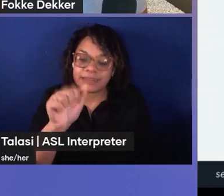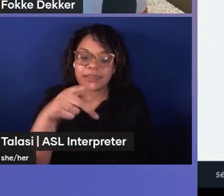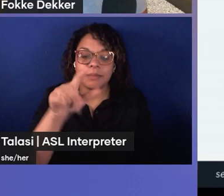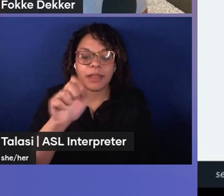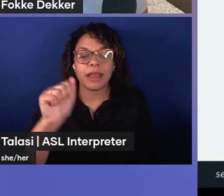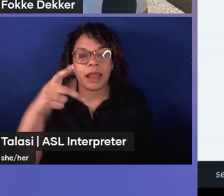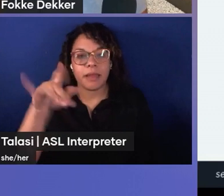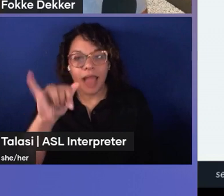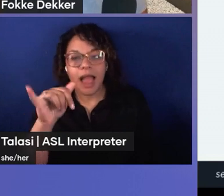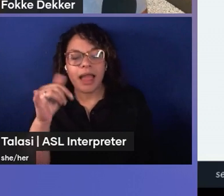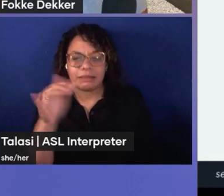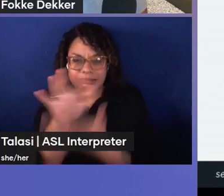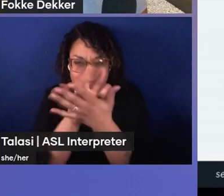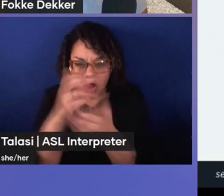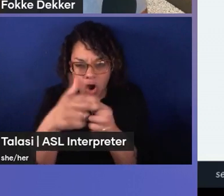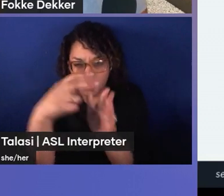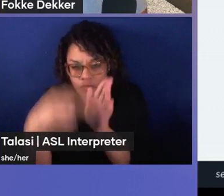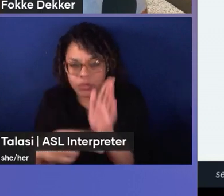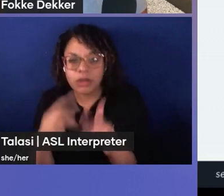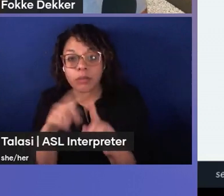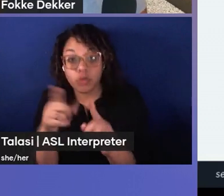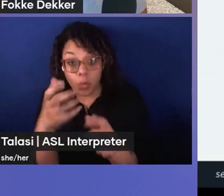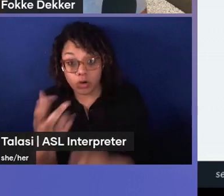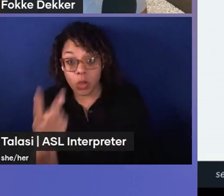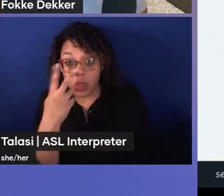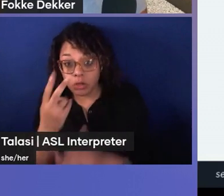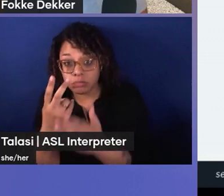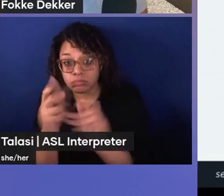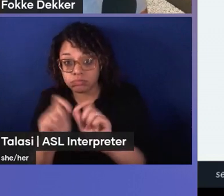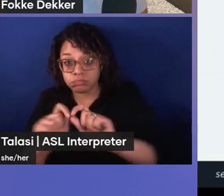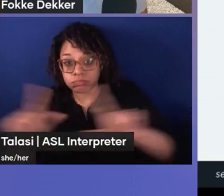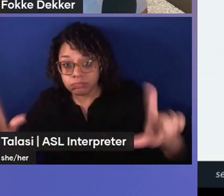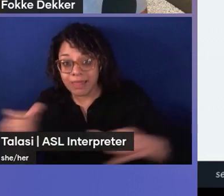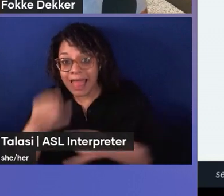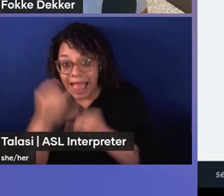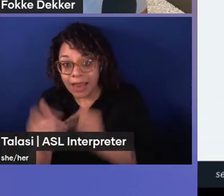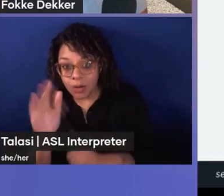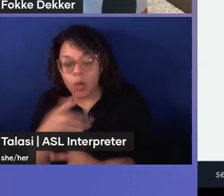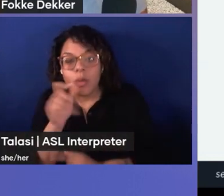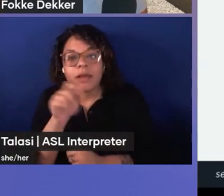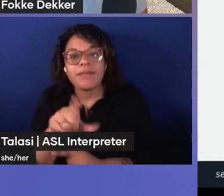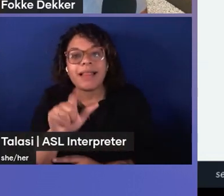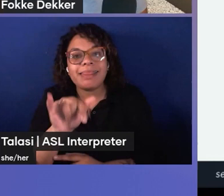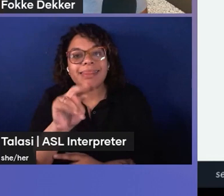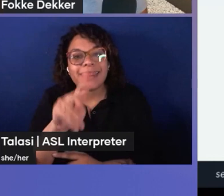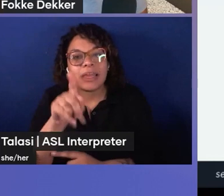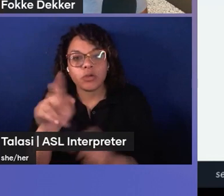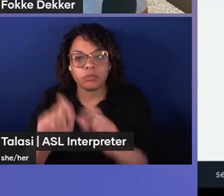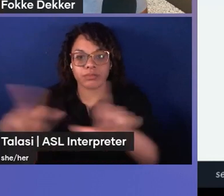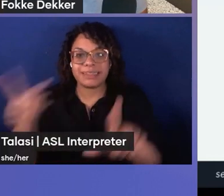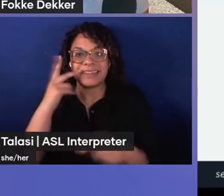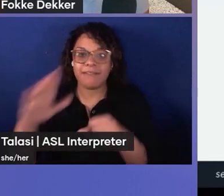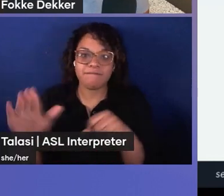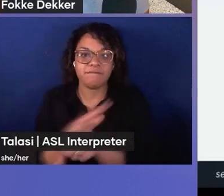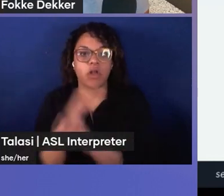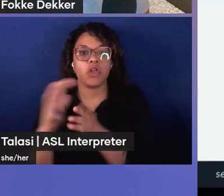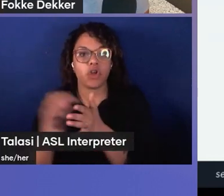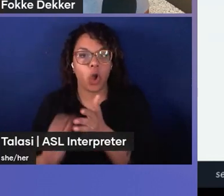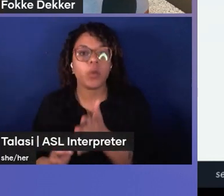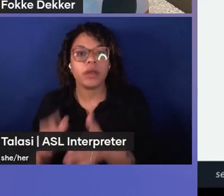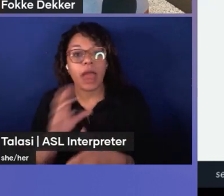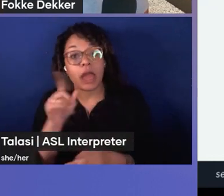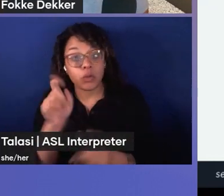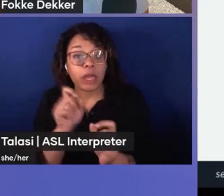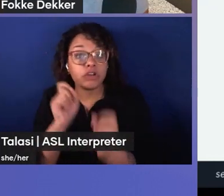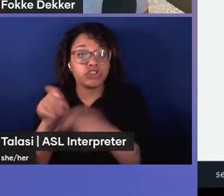of here. But if you wanted to take a look at the end of the presentation, we'll share a link where you can see the full code base and also contribute if you